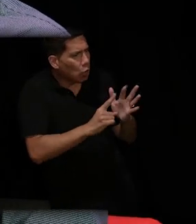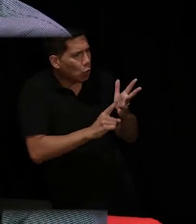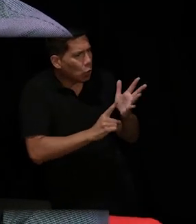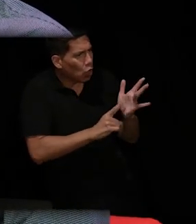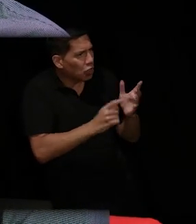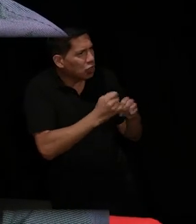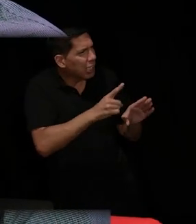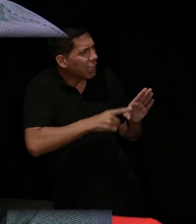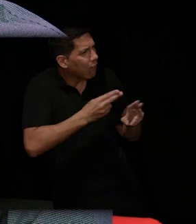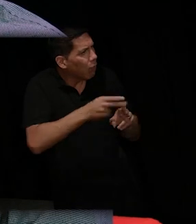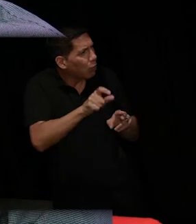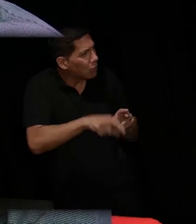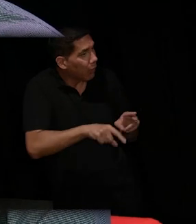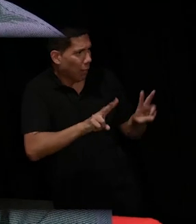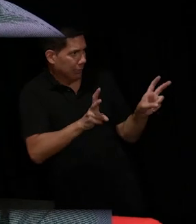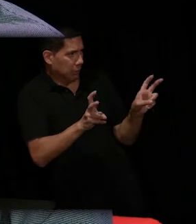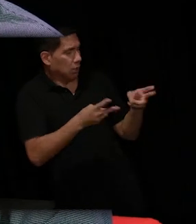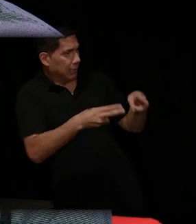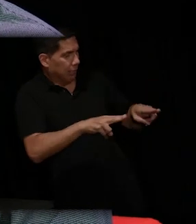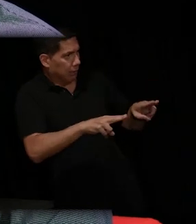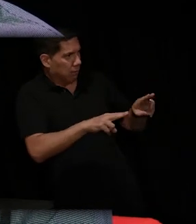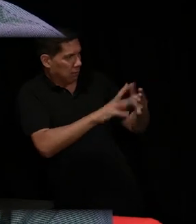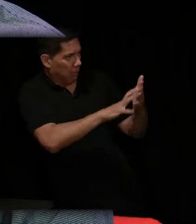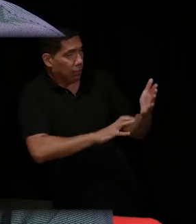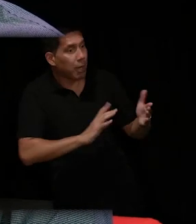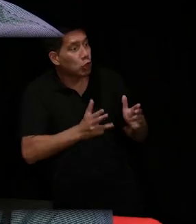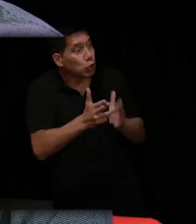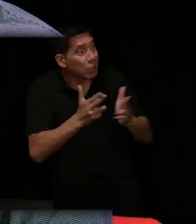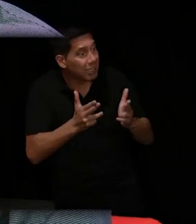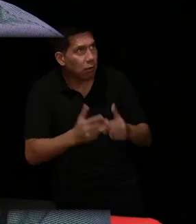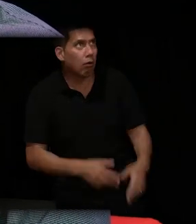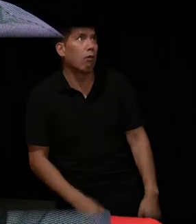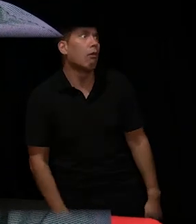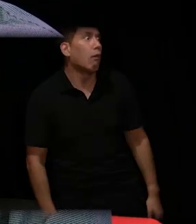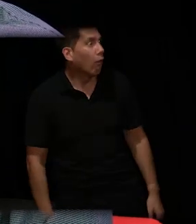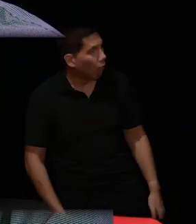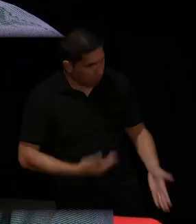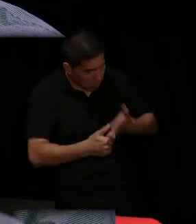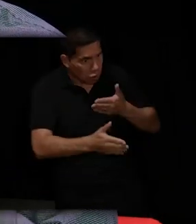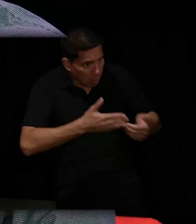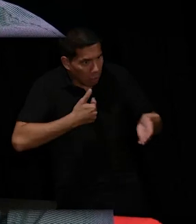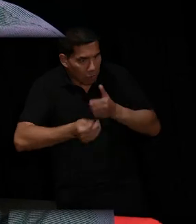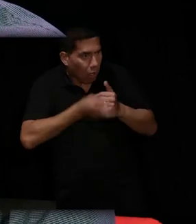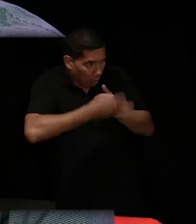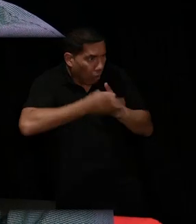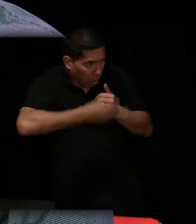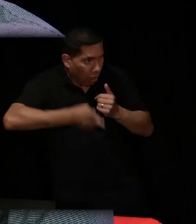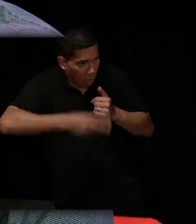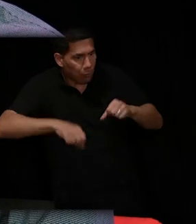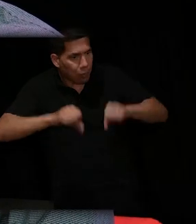statement. But shootings were something that we had to deal with way too often. And the president eventually became known as the consoler in